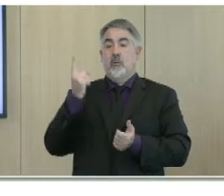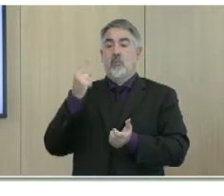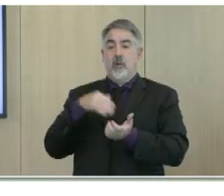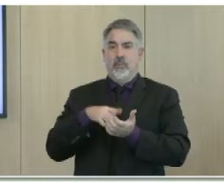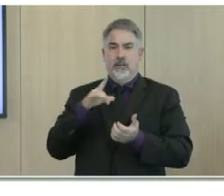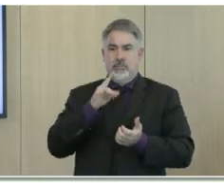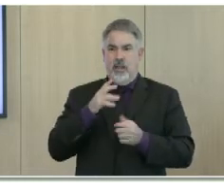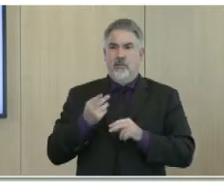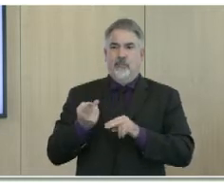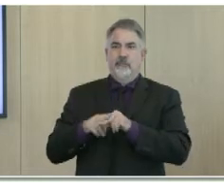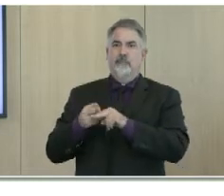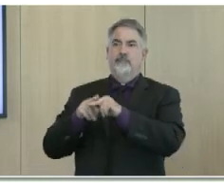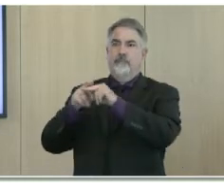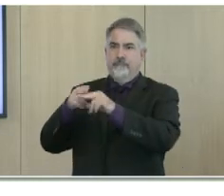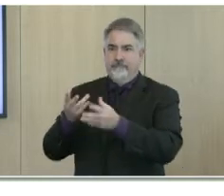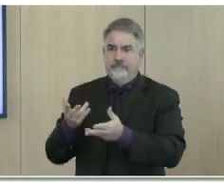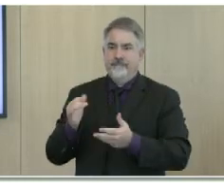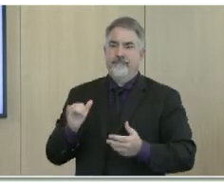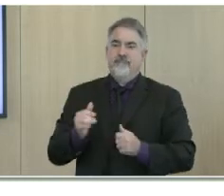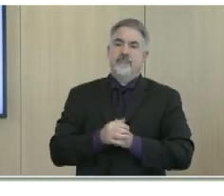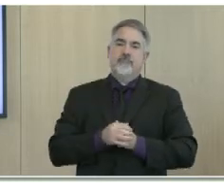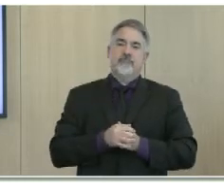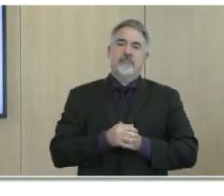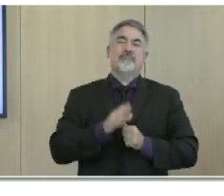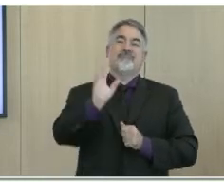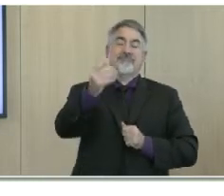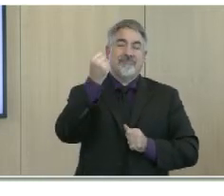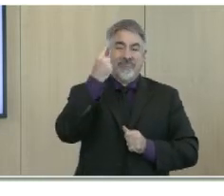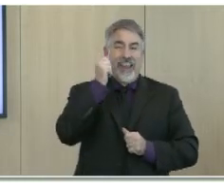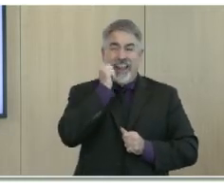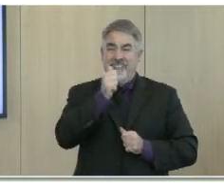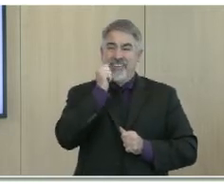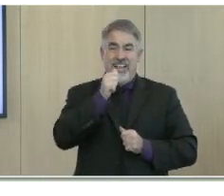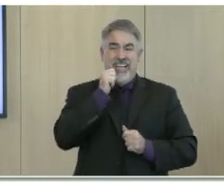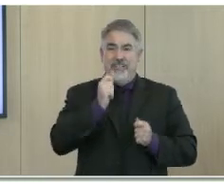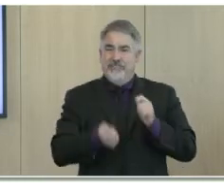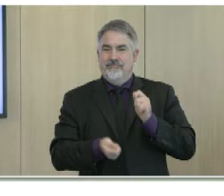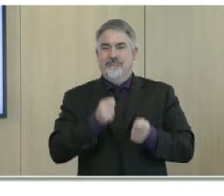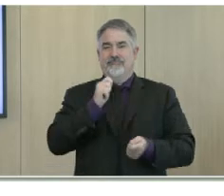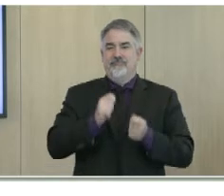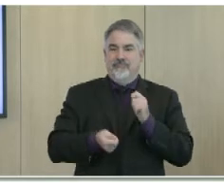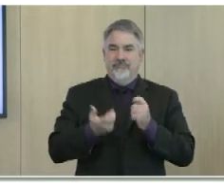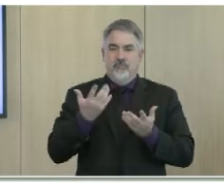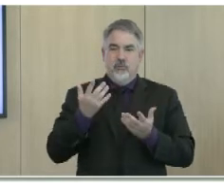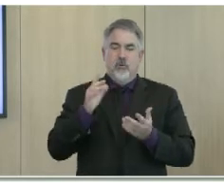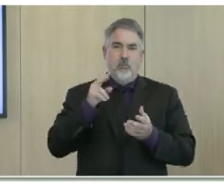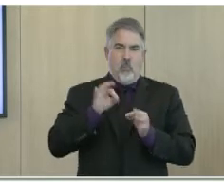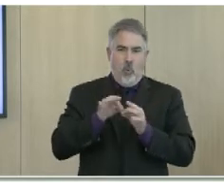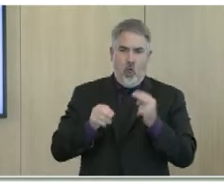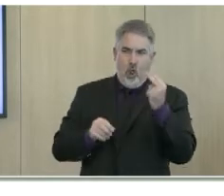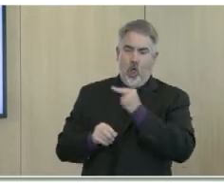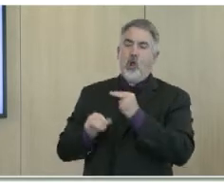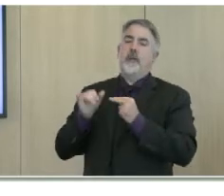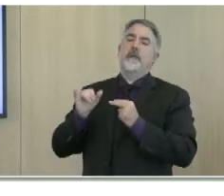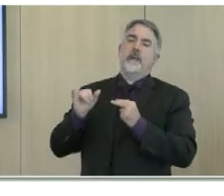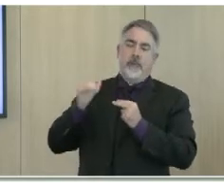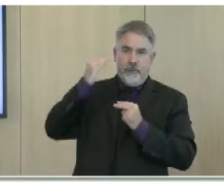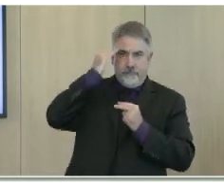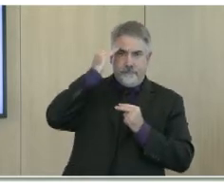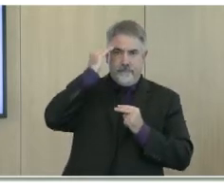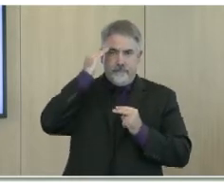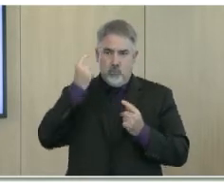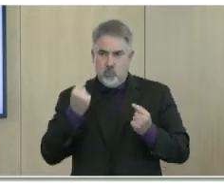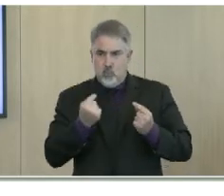day-to-day numbers do not reflect a great deal. It is the broader trends, and the trends continue to show a positive increase in the number